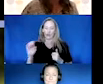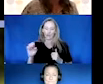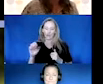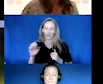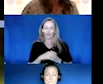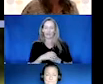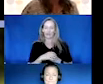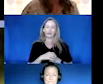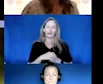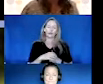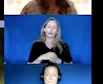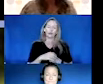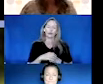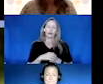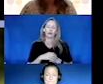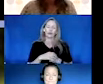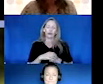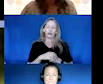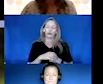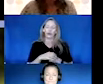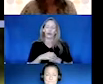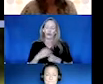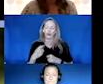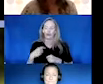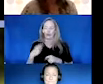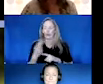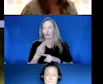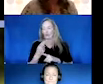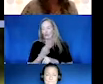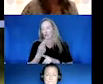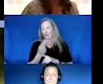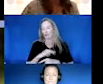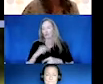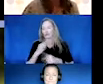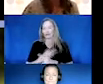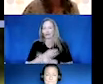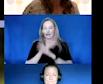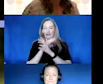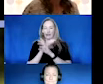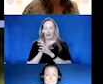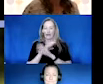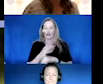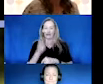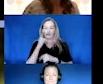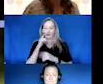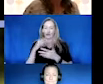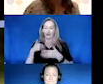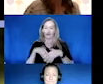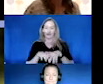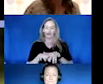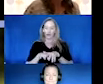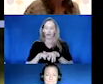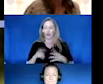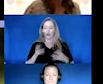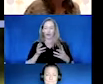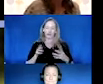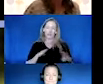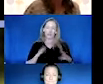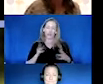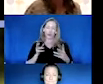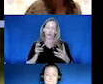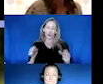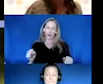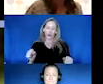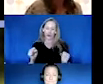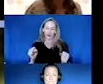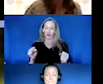appointments, and we provided this equipment in the clinic. So this was for our prenatal care as